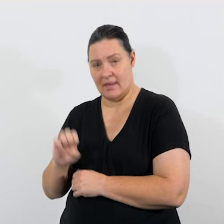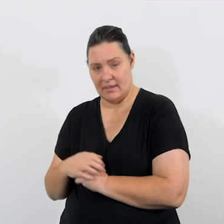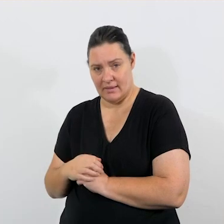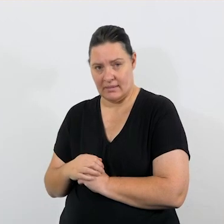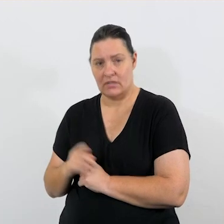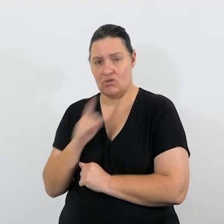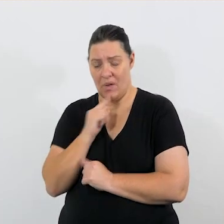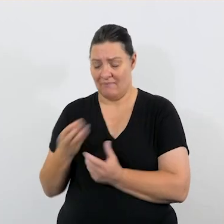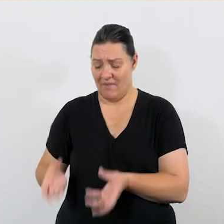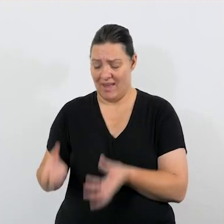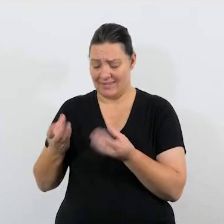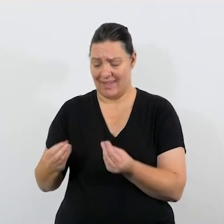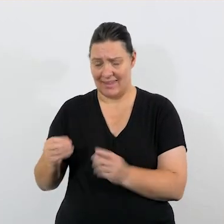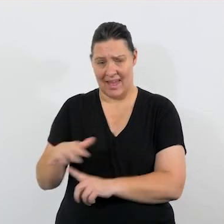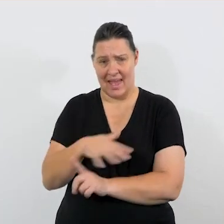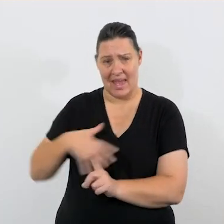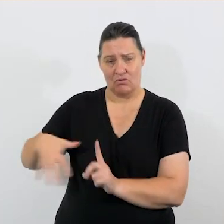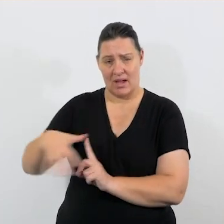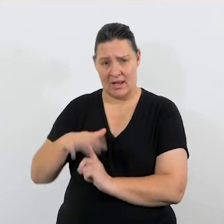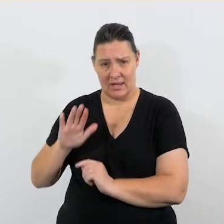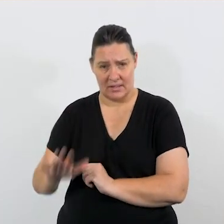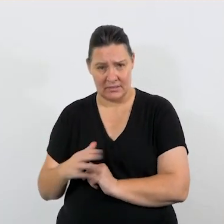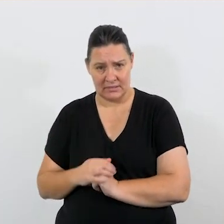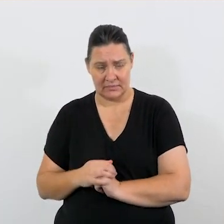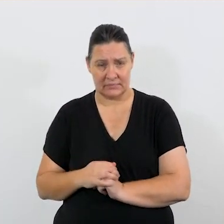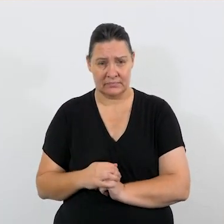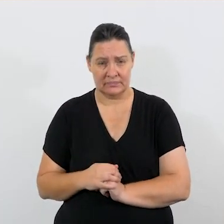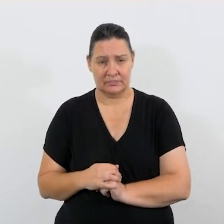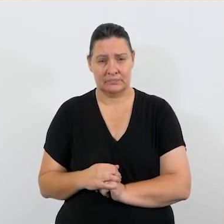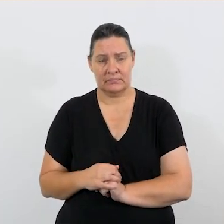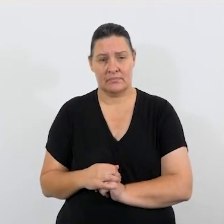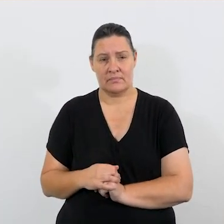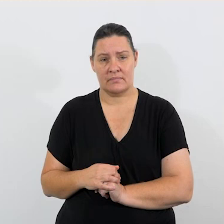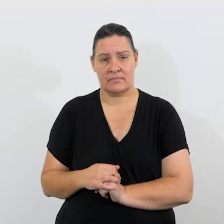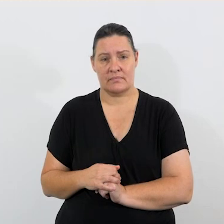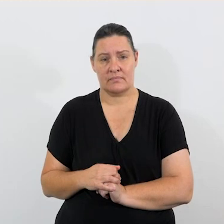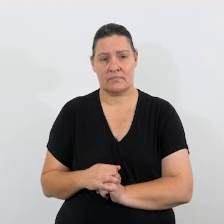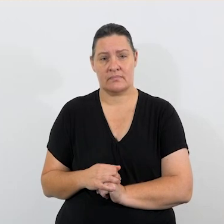very humid area, if we look at a humid area,